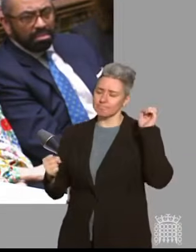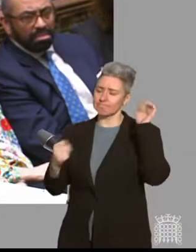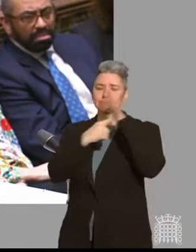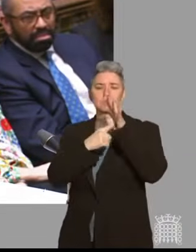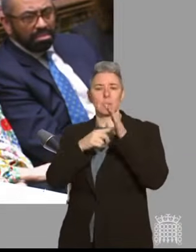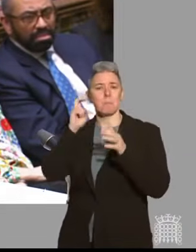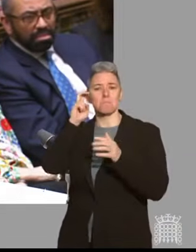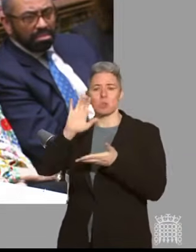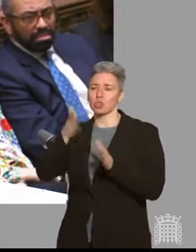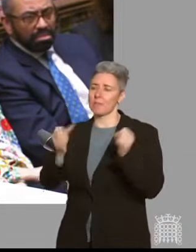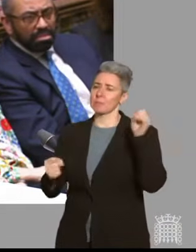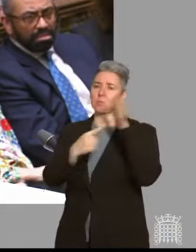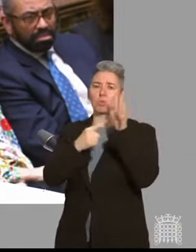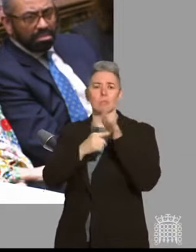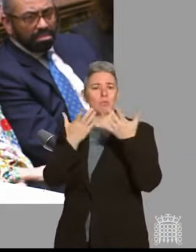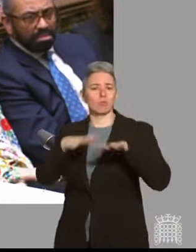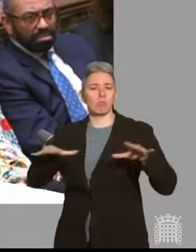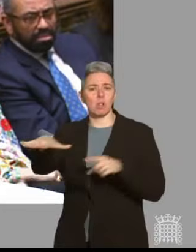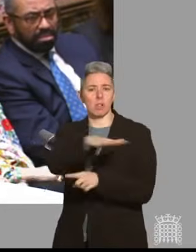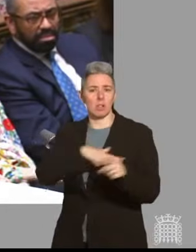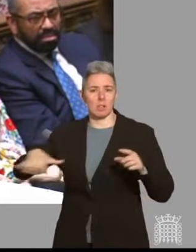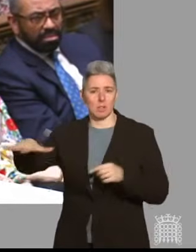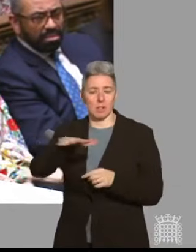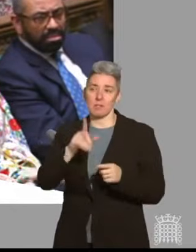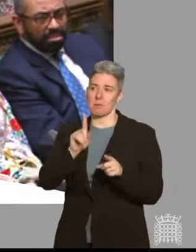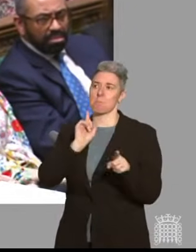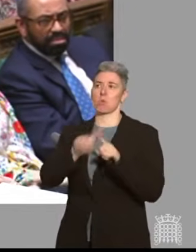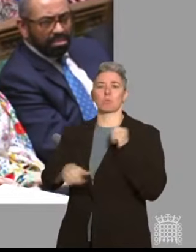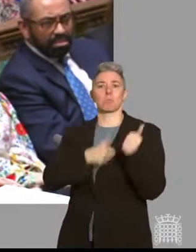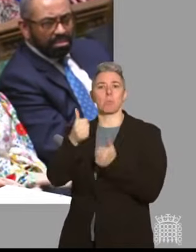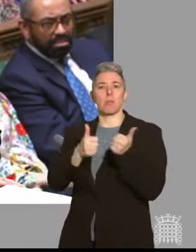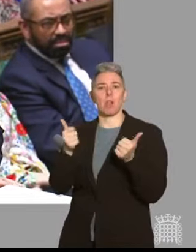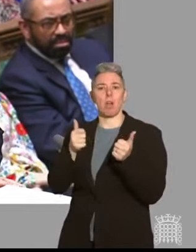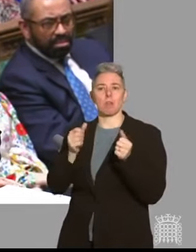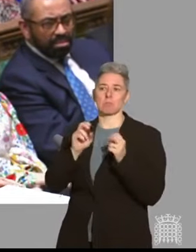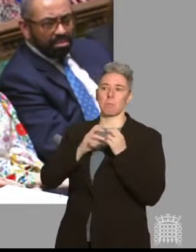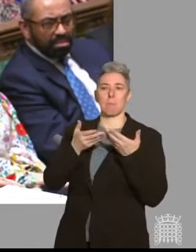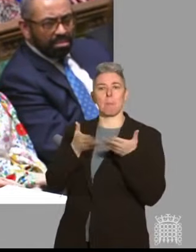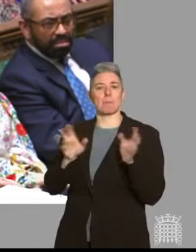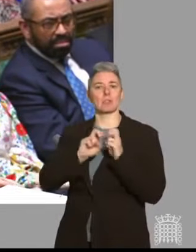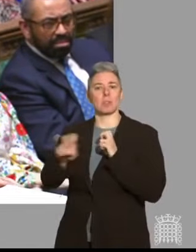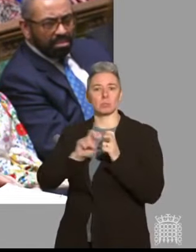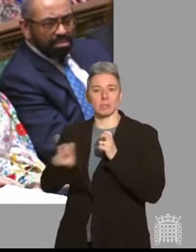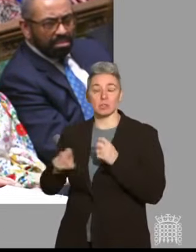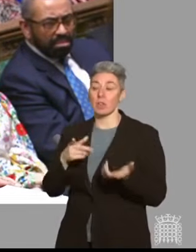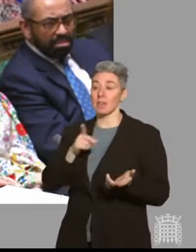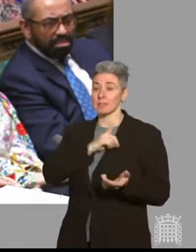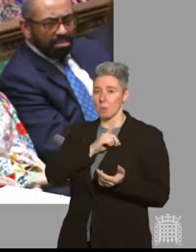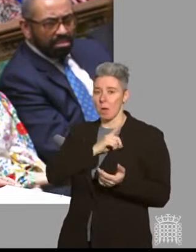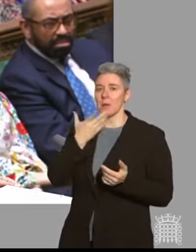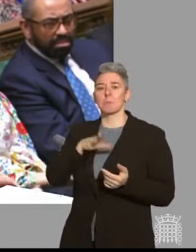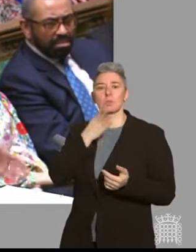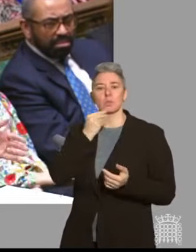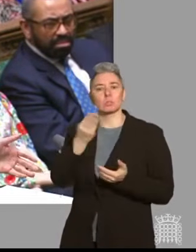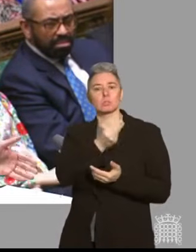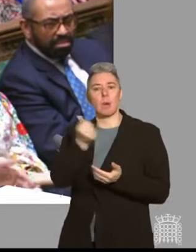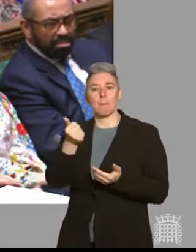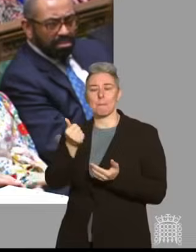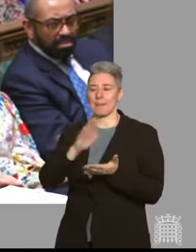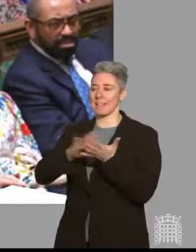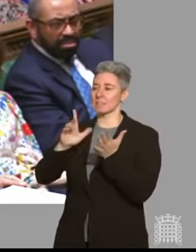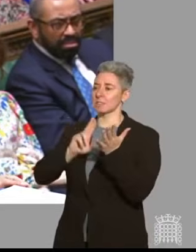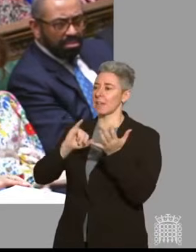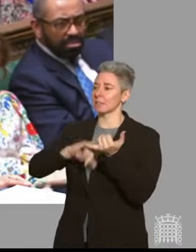public transportation, which is why we have used some of the savings from HS2 to invest in bus services. We've capped